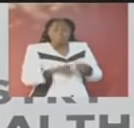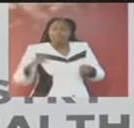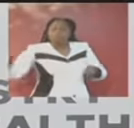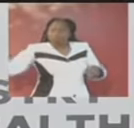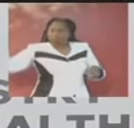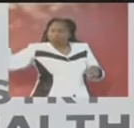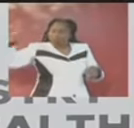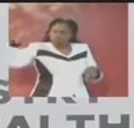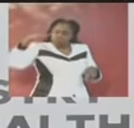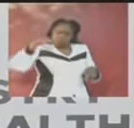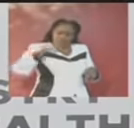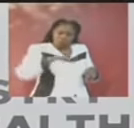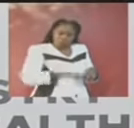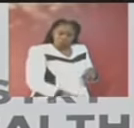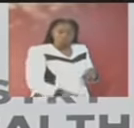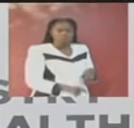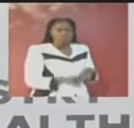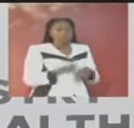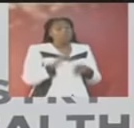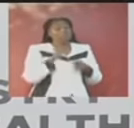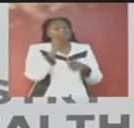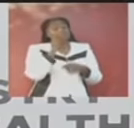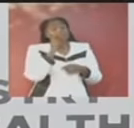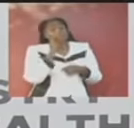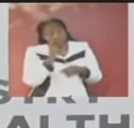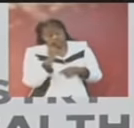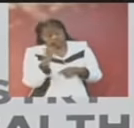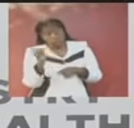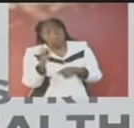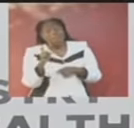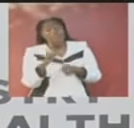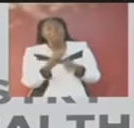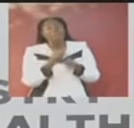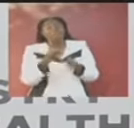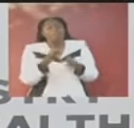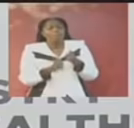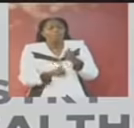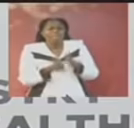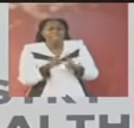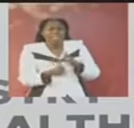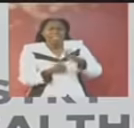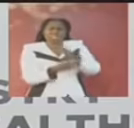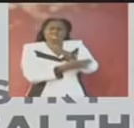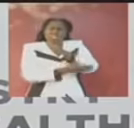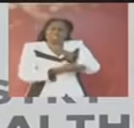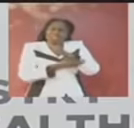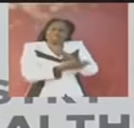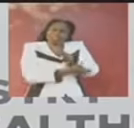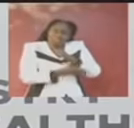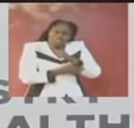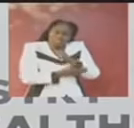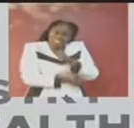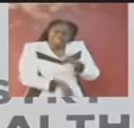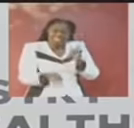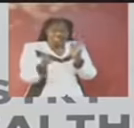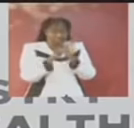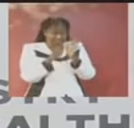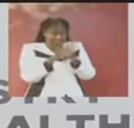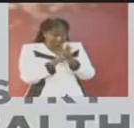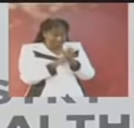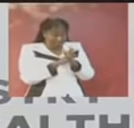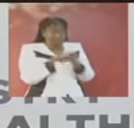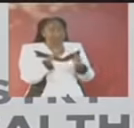really apply to repatriated nationals. We also consider the risk level of the person. So, for example, if someone